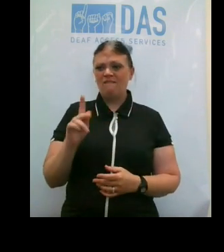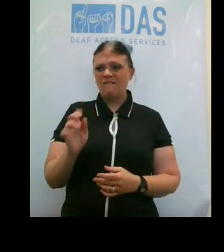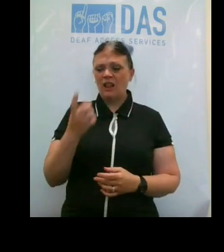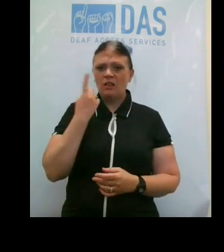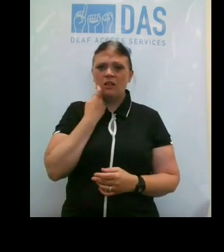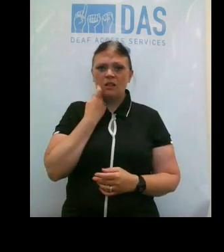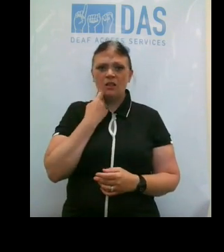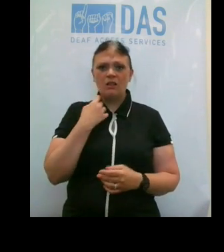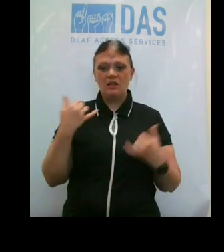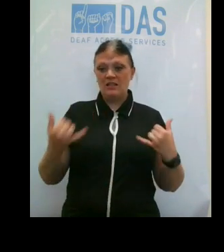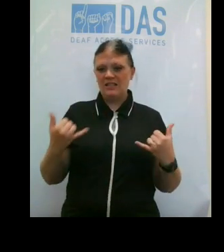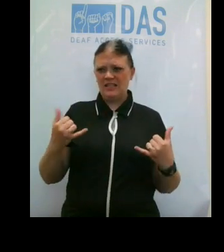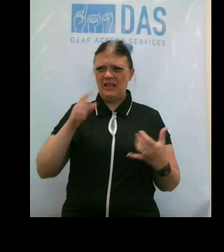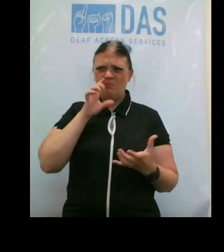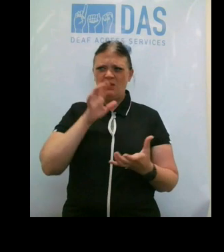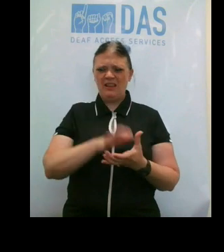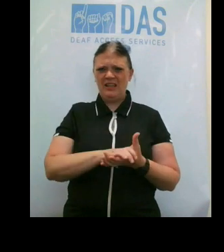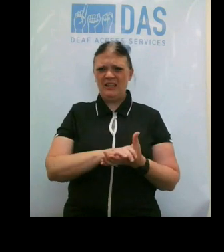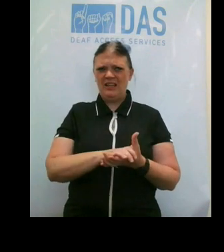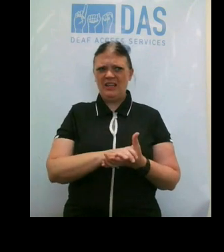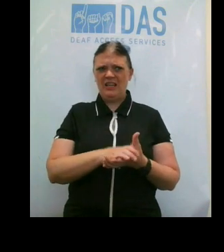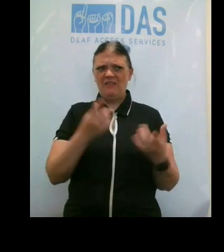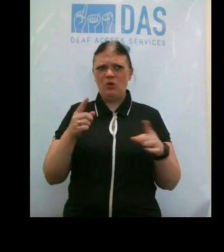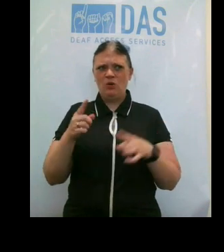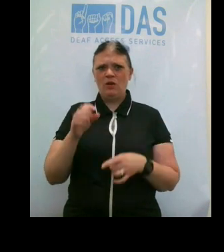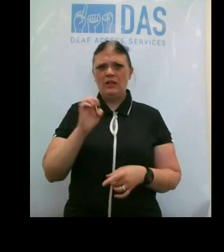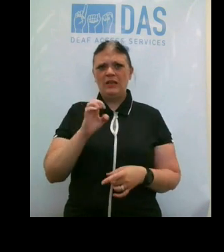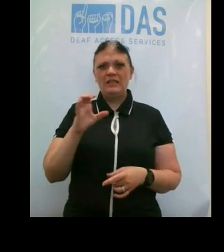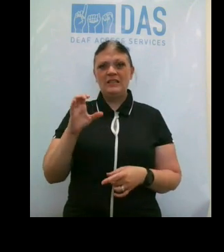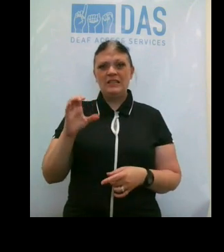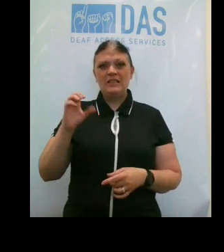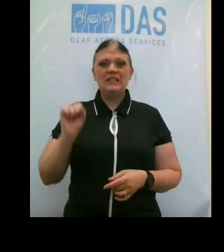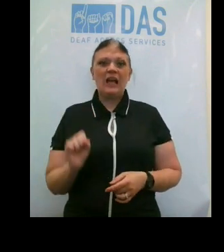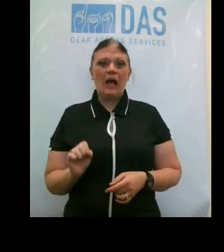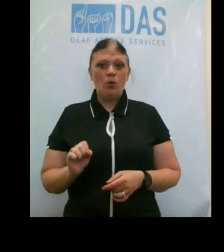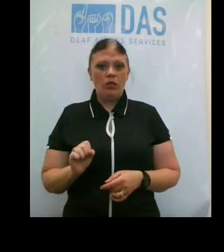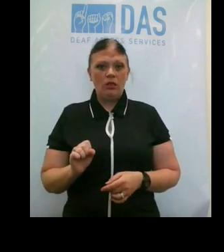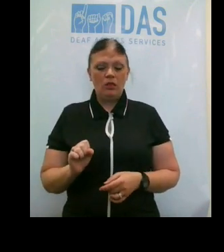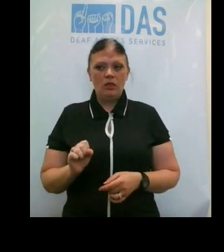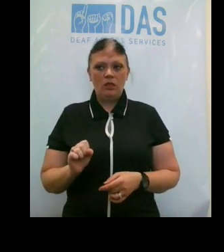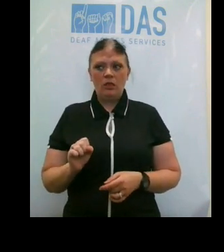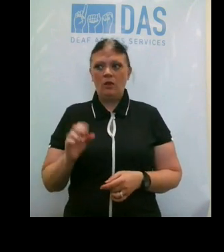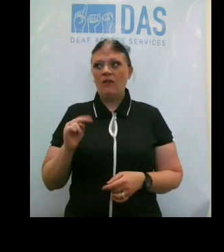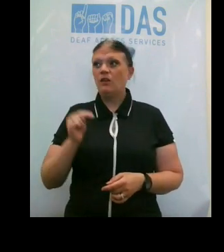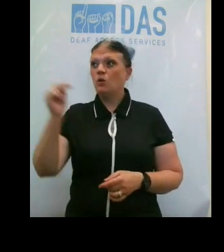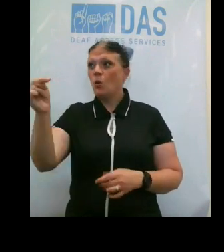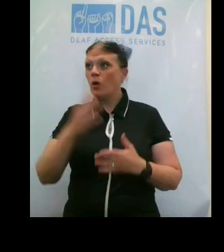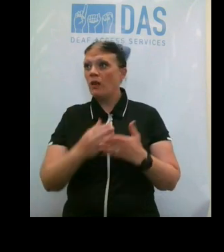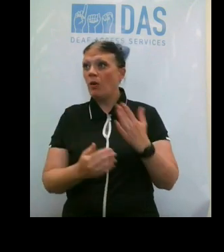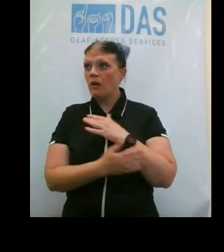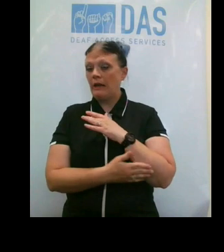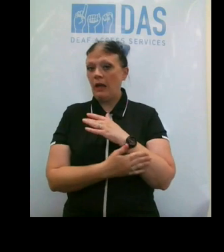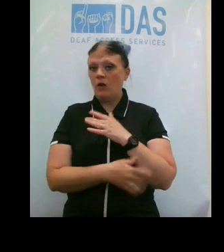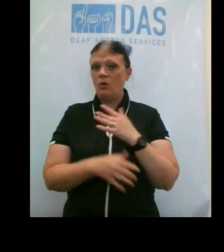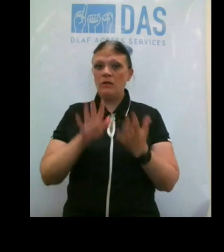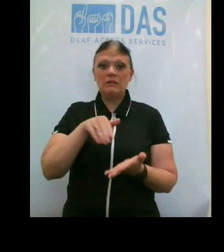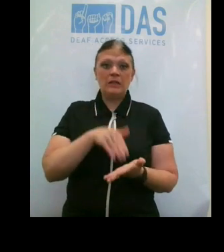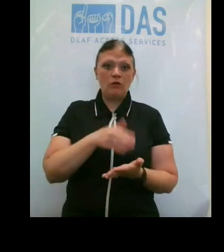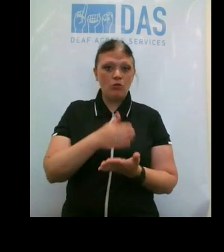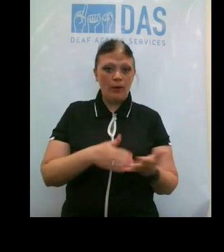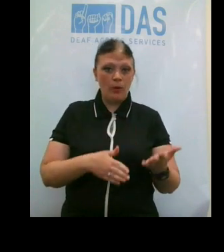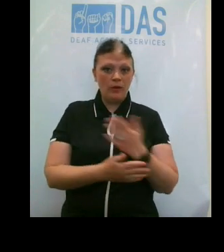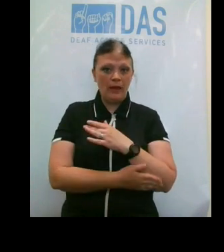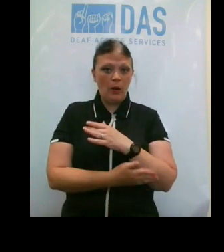recently. Today, I believe there's a mobile clinic going on at ECC South. We've had them in the north part of the county. We've certainly had them in the central part of the